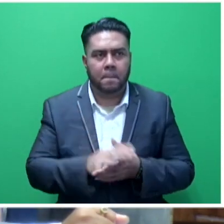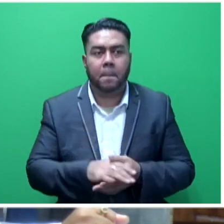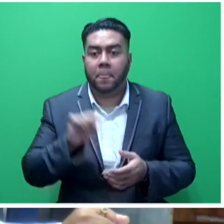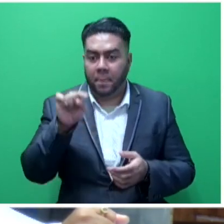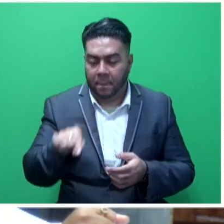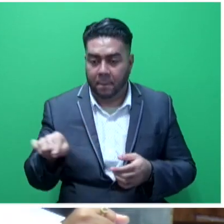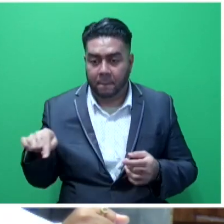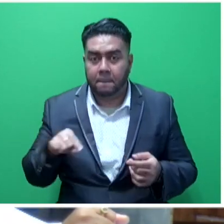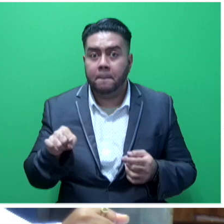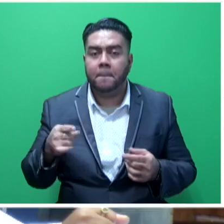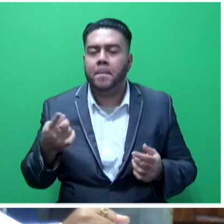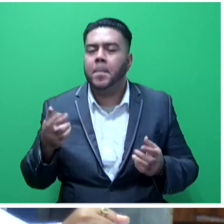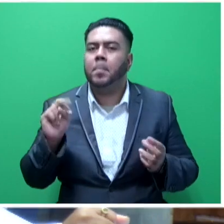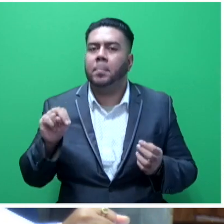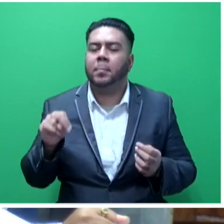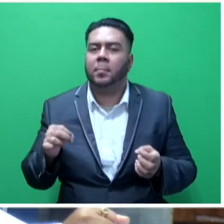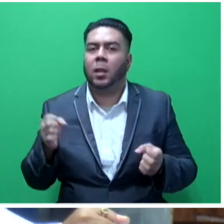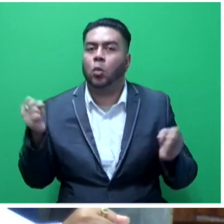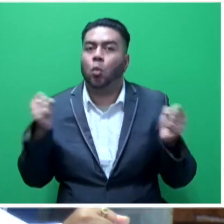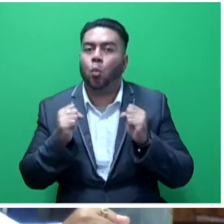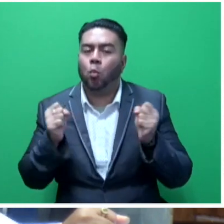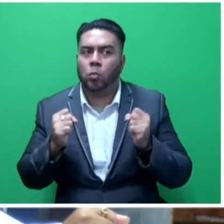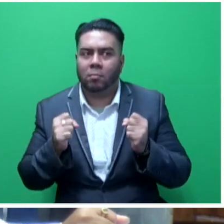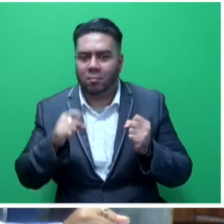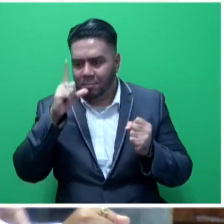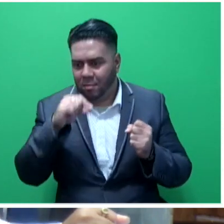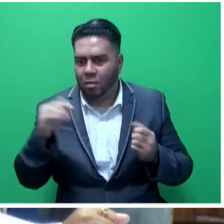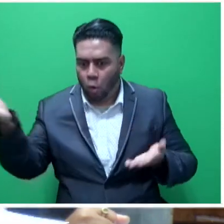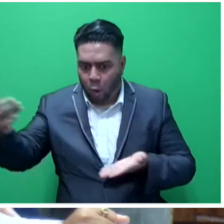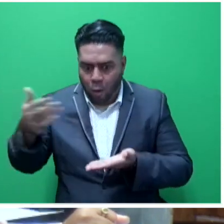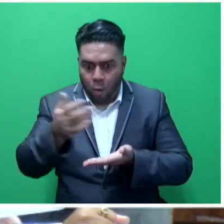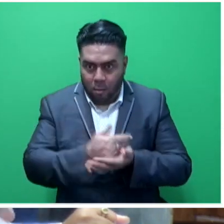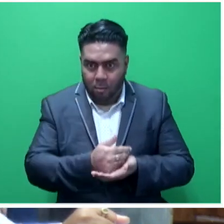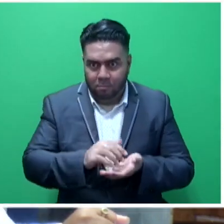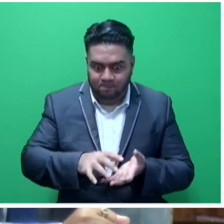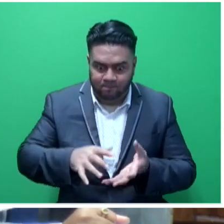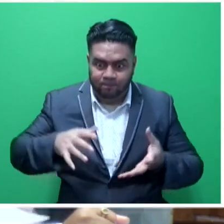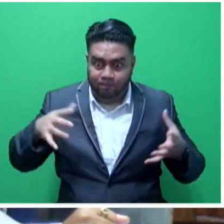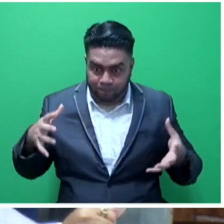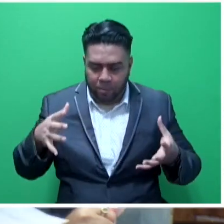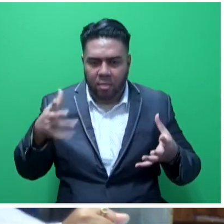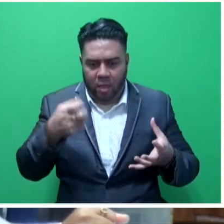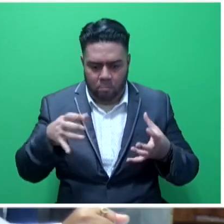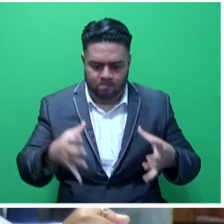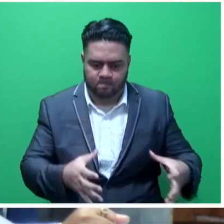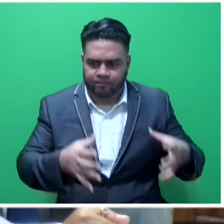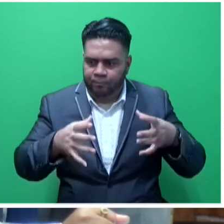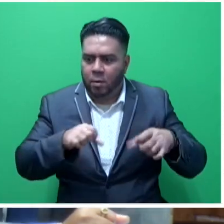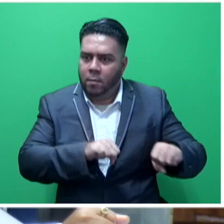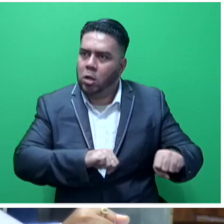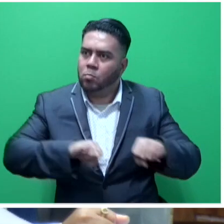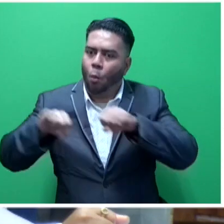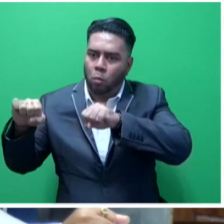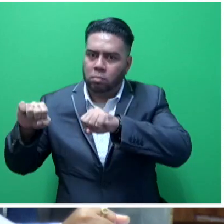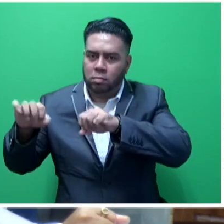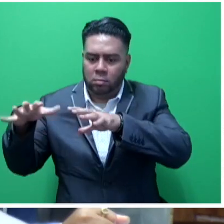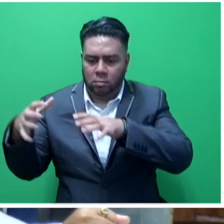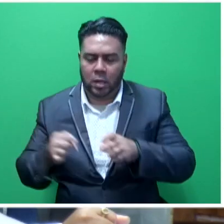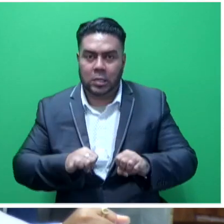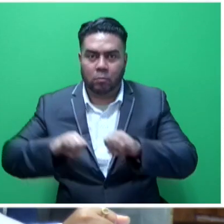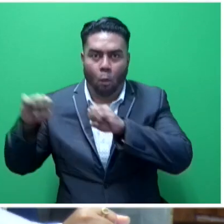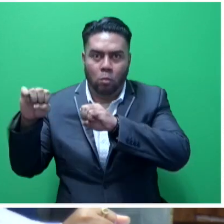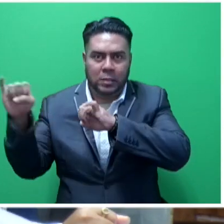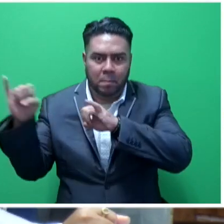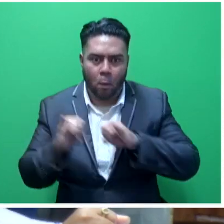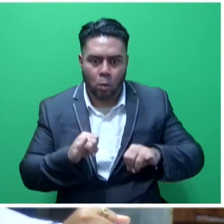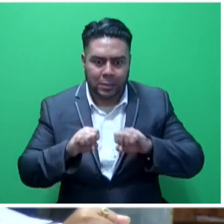facilities, because they can't immediately get it to the market. They need to collect the required volume. So, Mr. Speaker, in addition to this, we